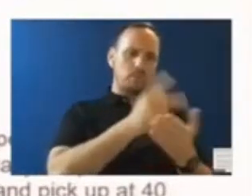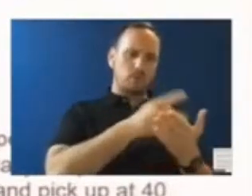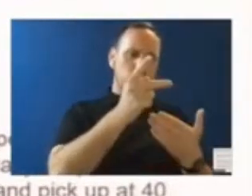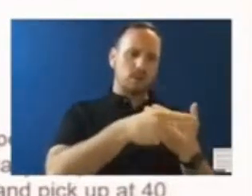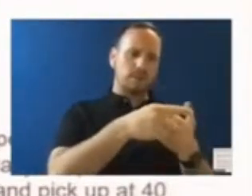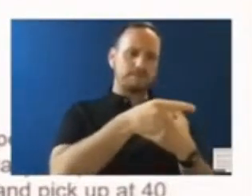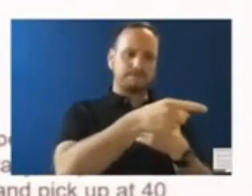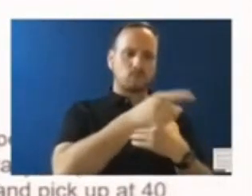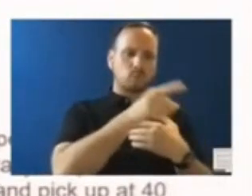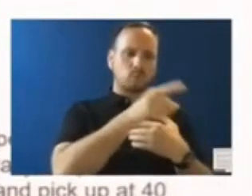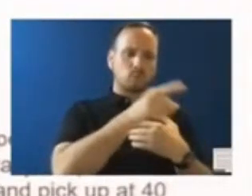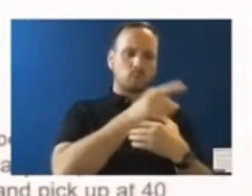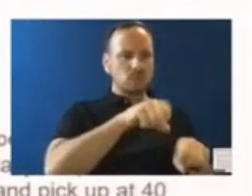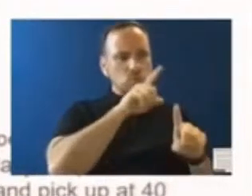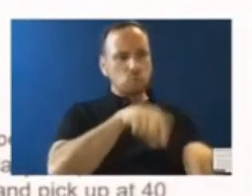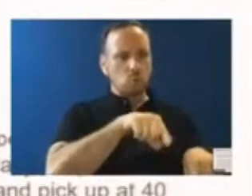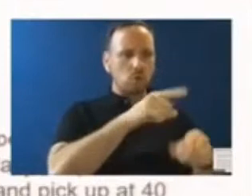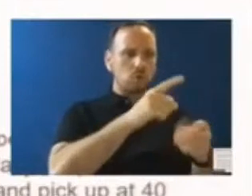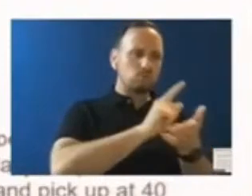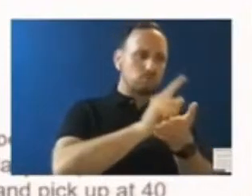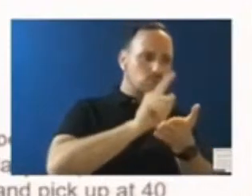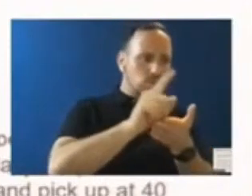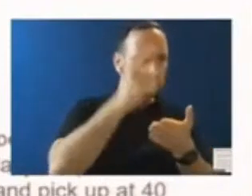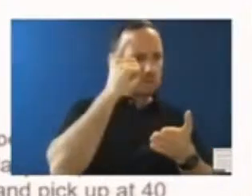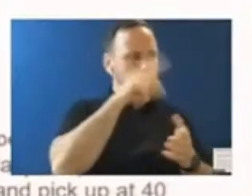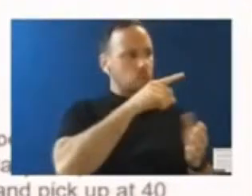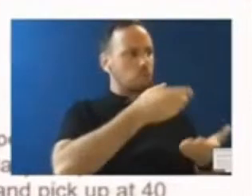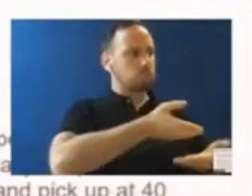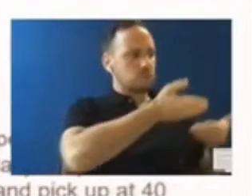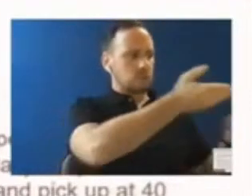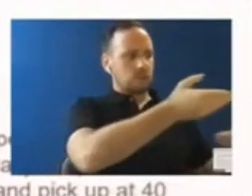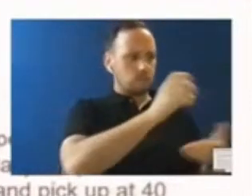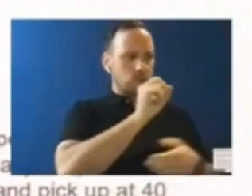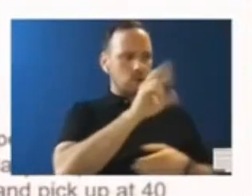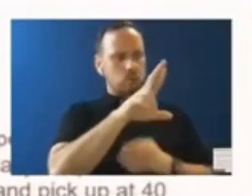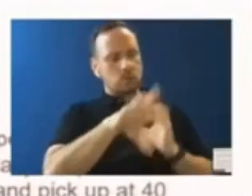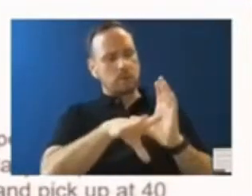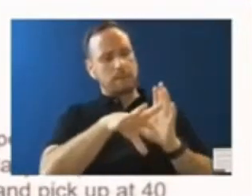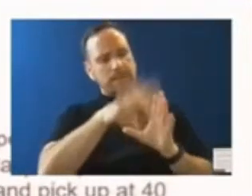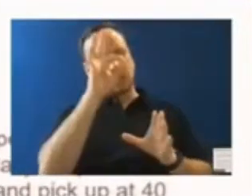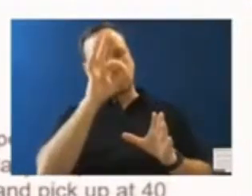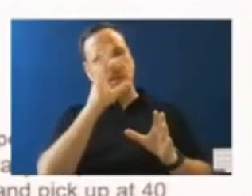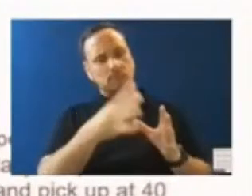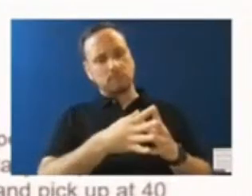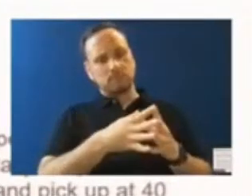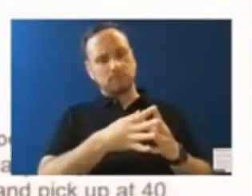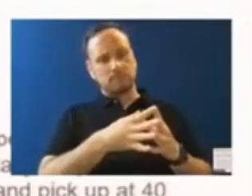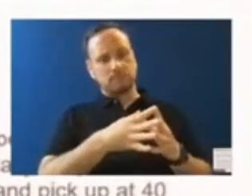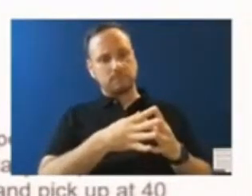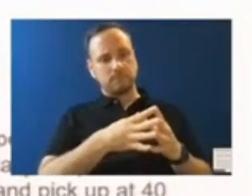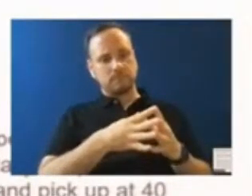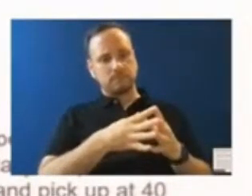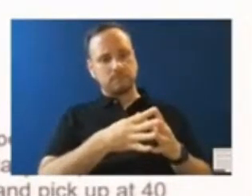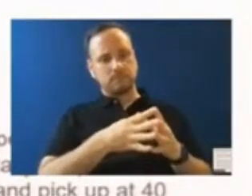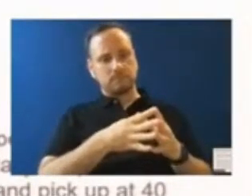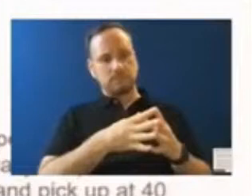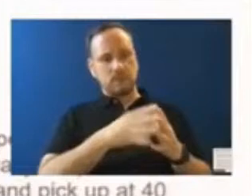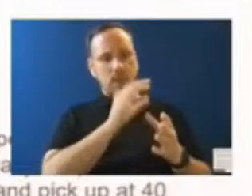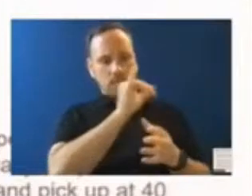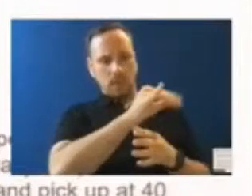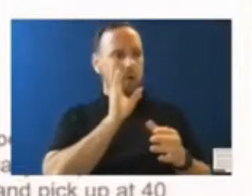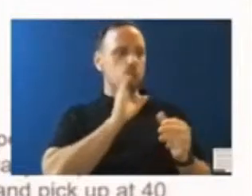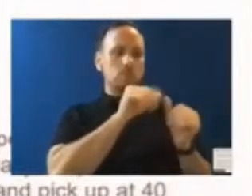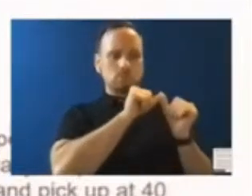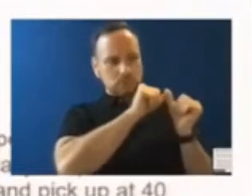meal bundles, for delivery and pickup. That will continue even as we start transitioning into Plan B. So when the